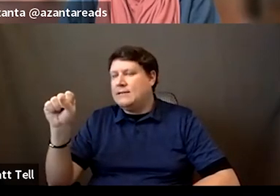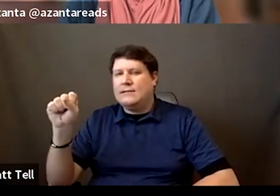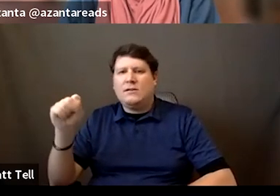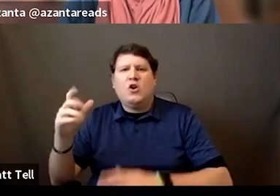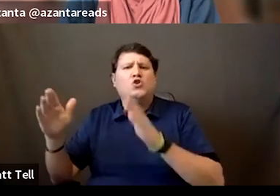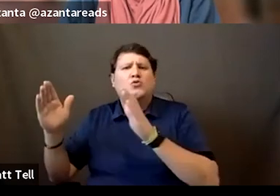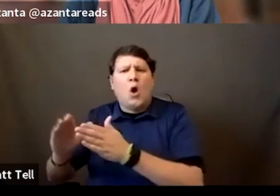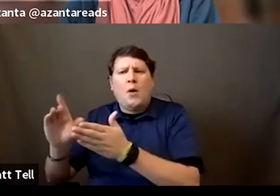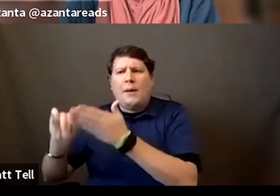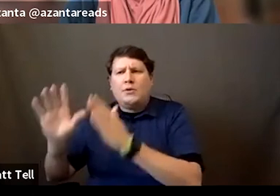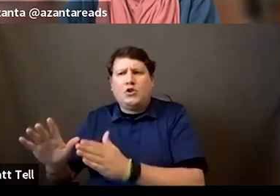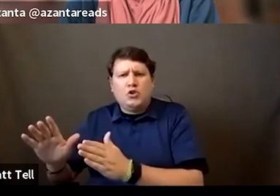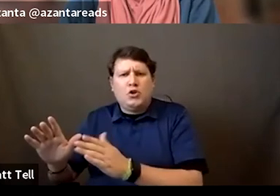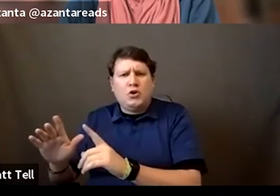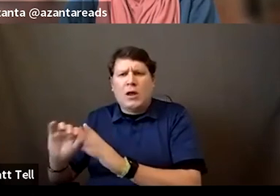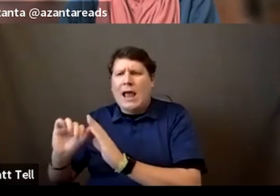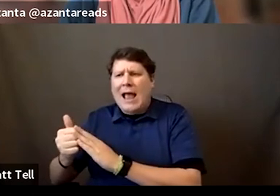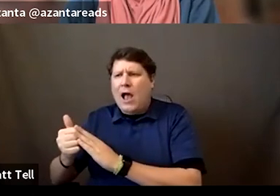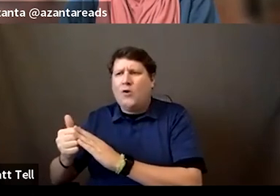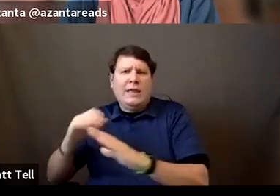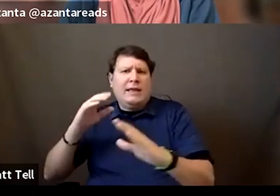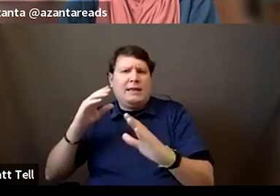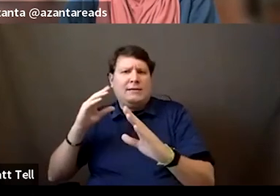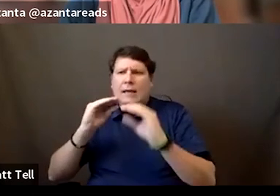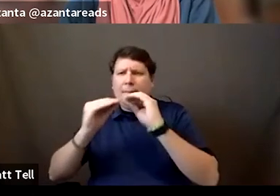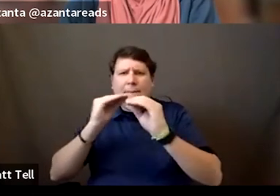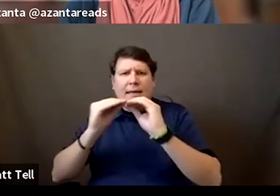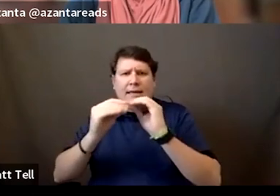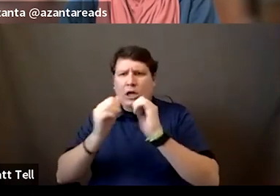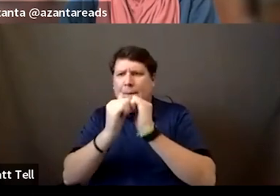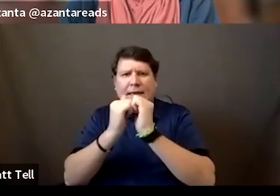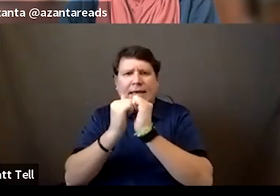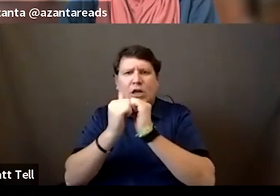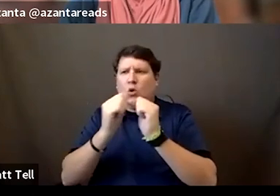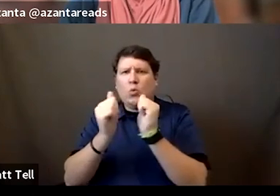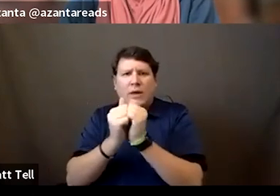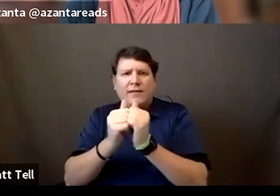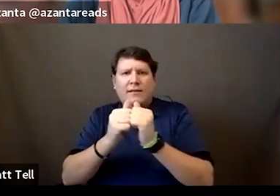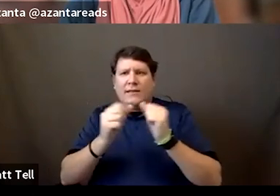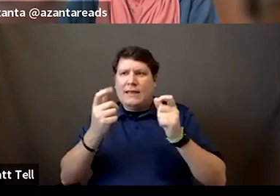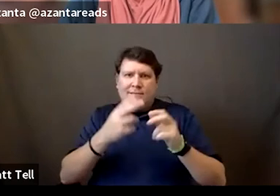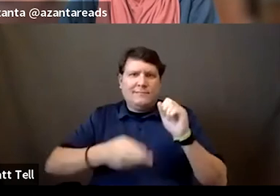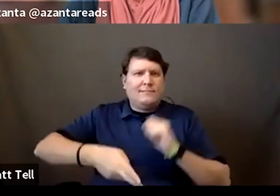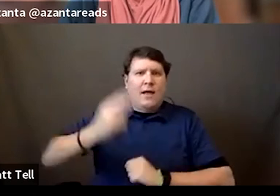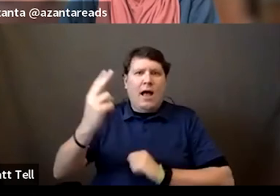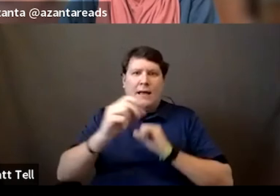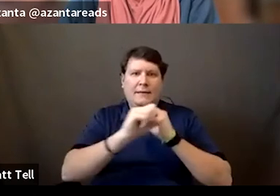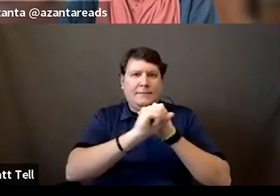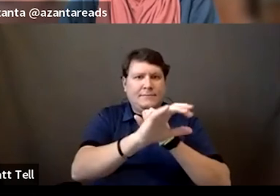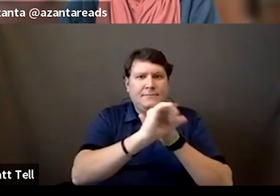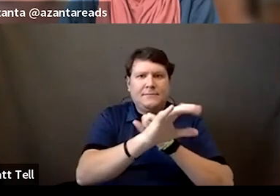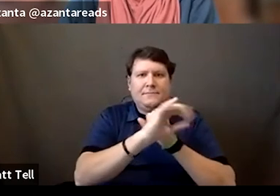TikTok? It's tough to compete with books that have heavily paid advertising. I guess in Canada that doesn't